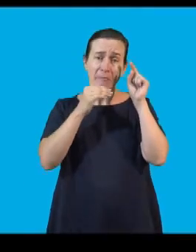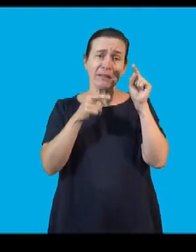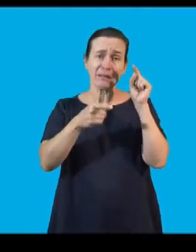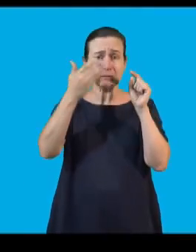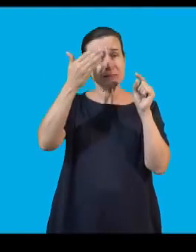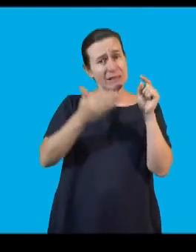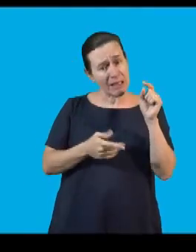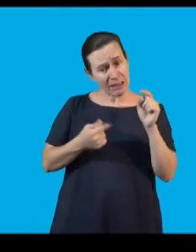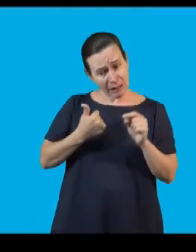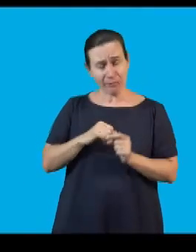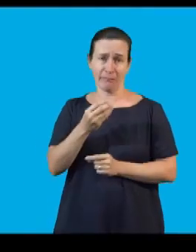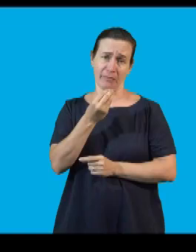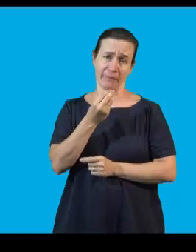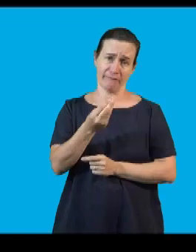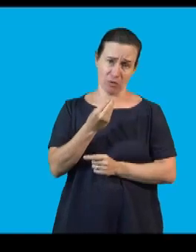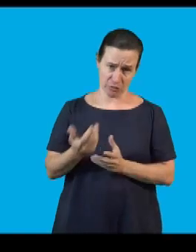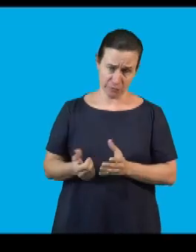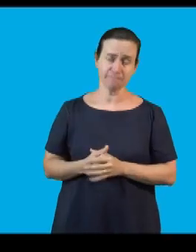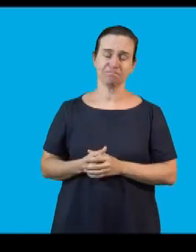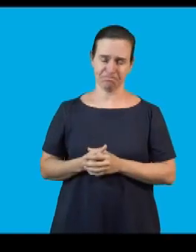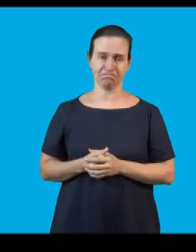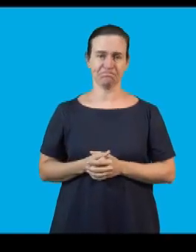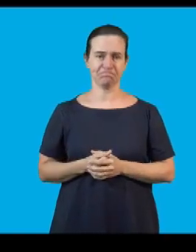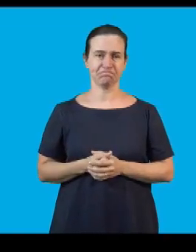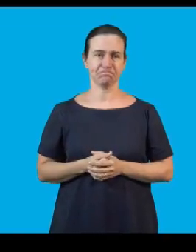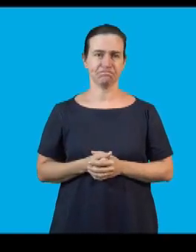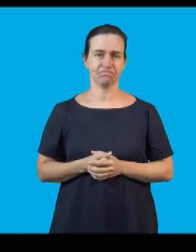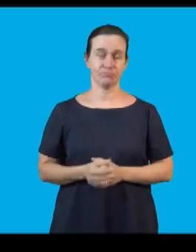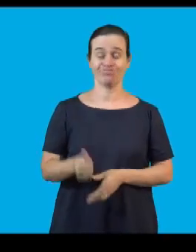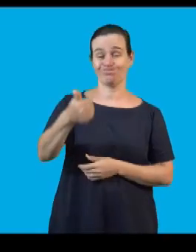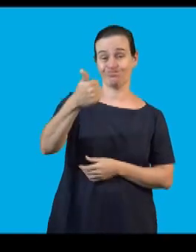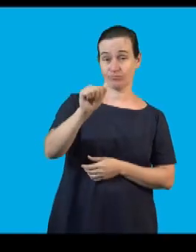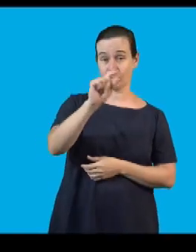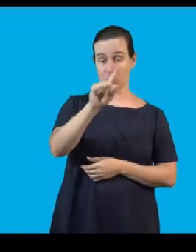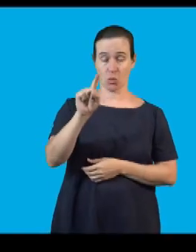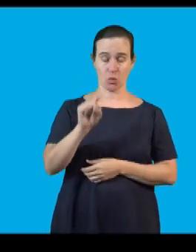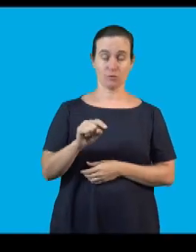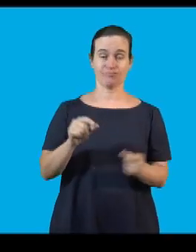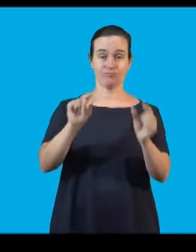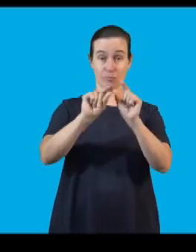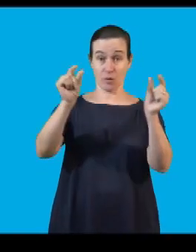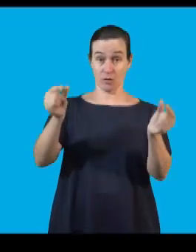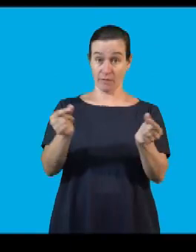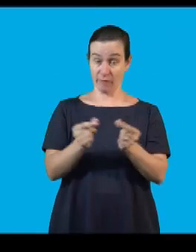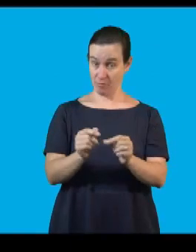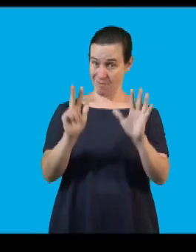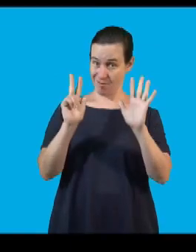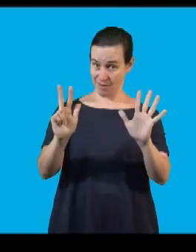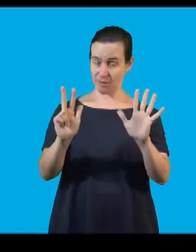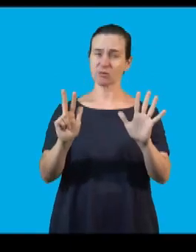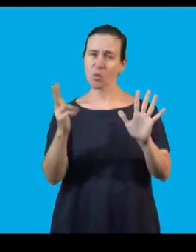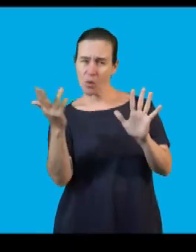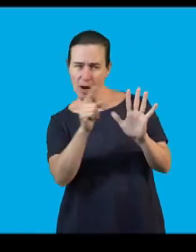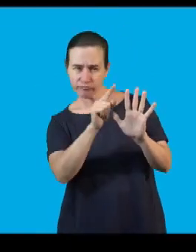He's in need of sustenance, okay? Right, in frame 8, okay, so let's